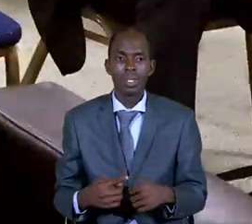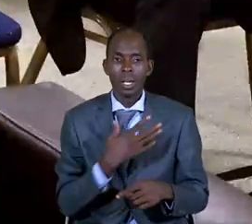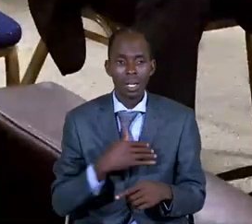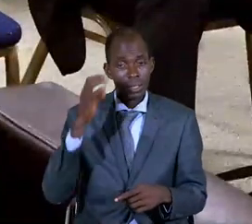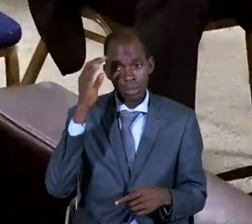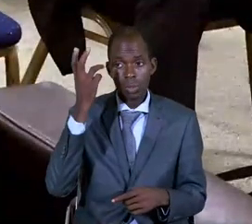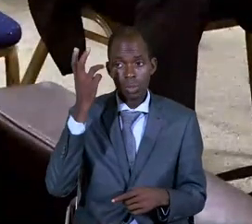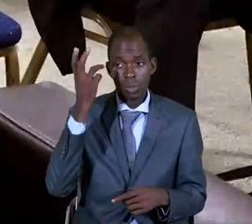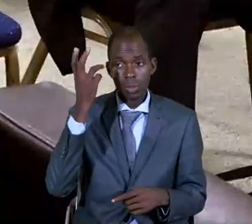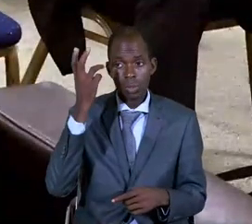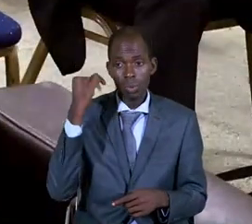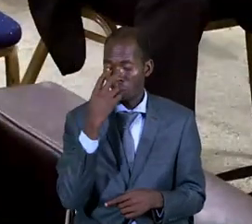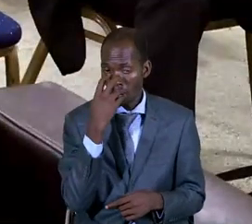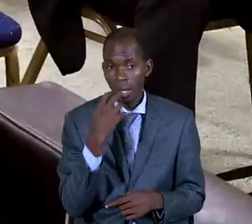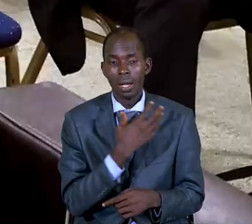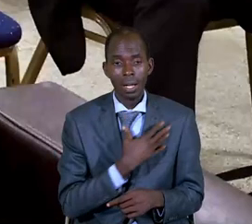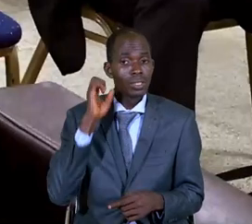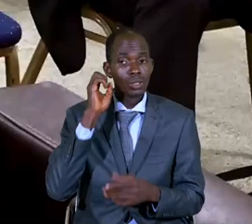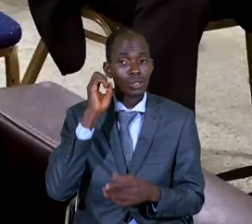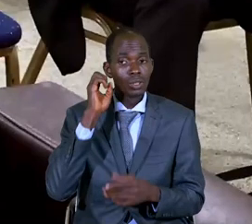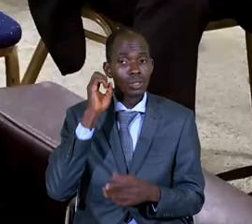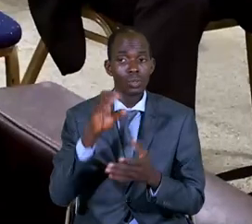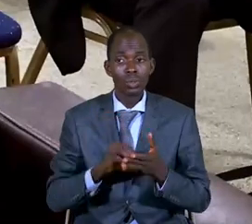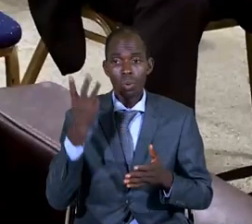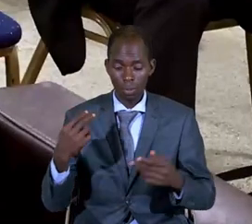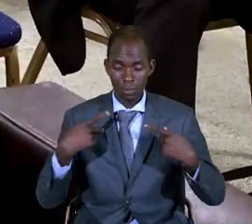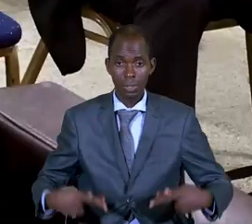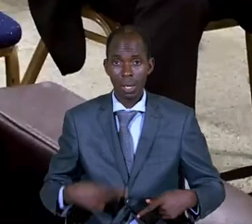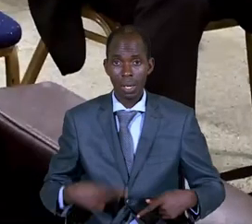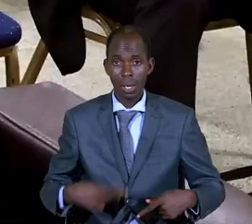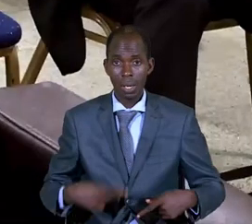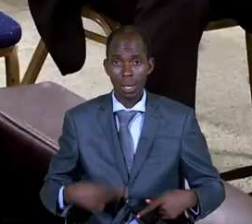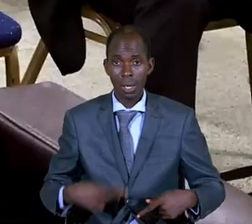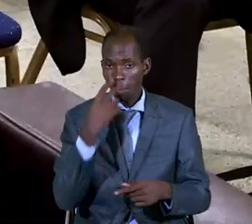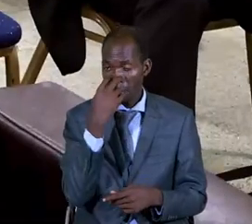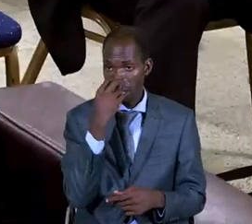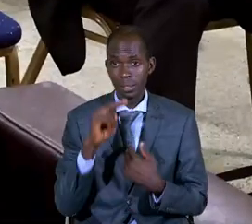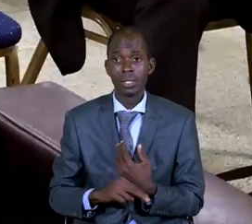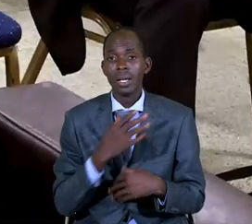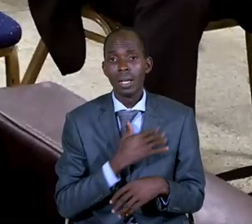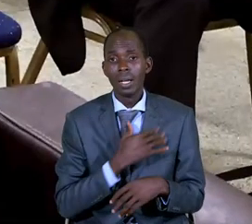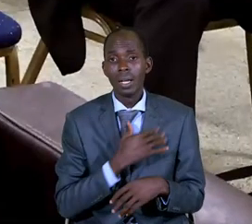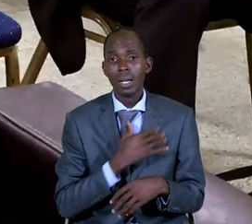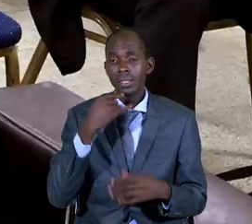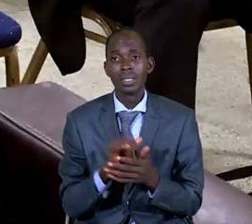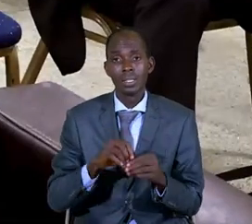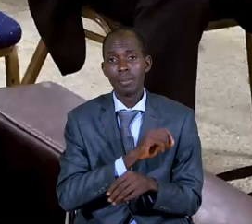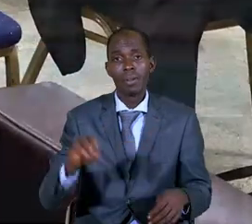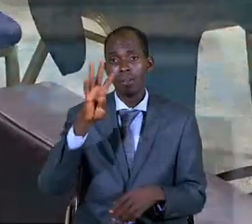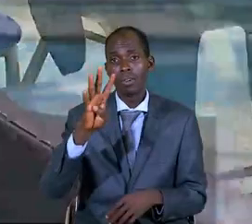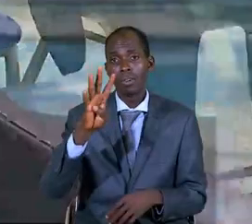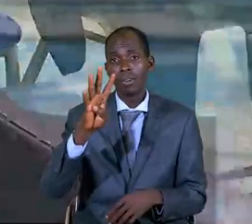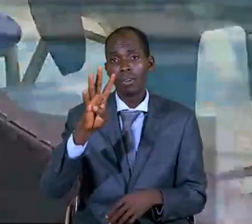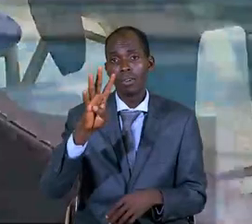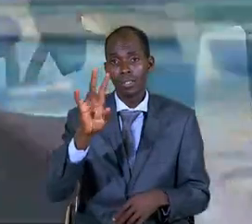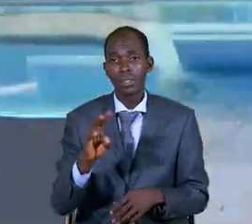own was physical blindness. Then he said, in verse 47, it said in